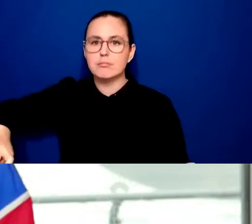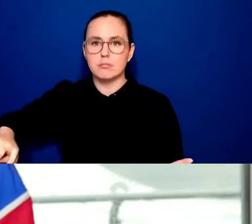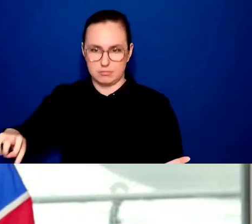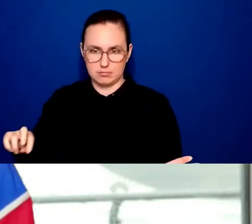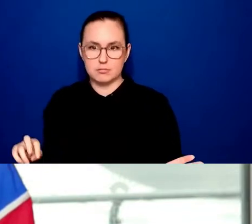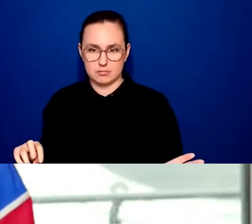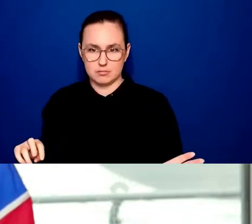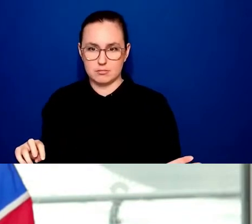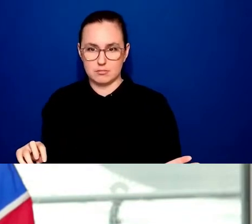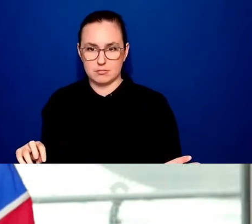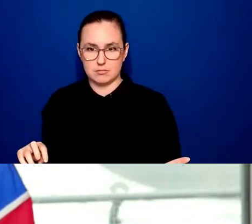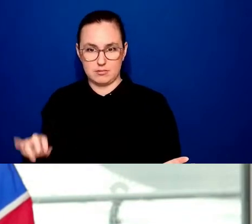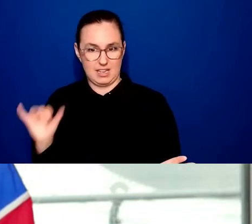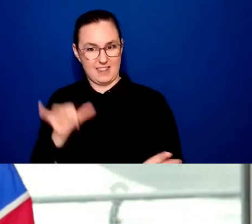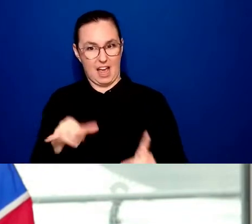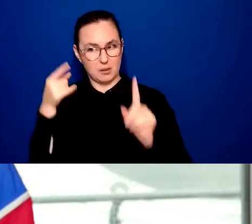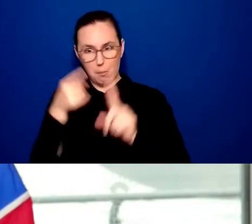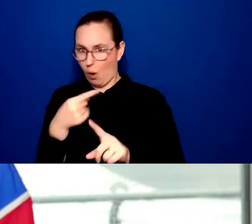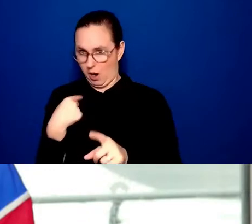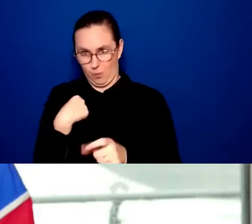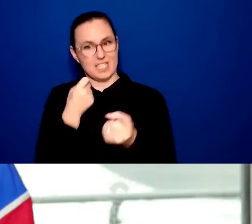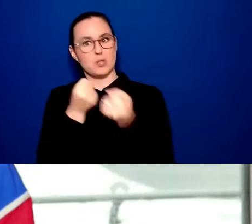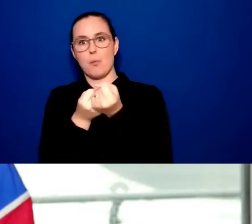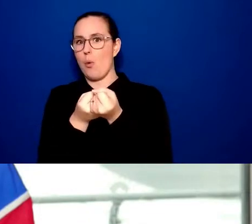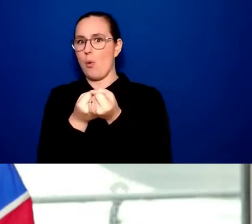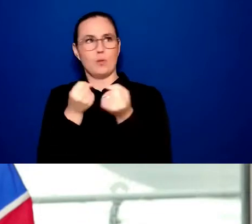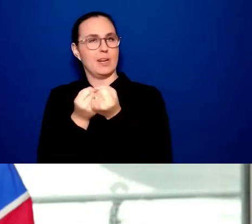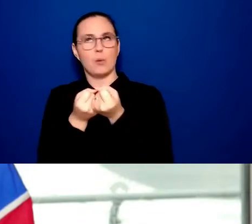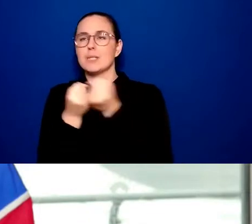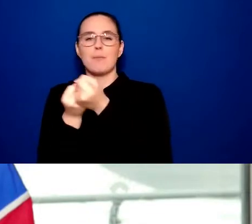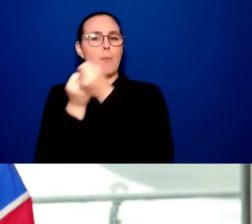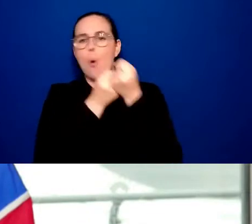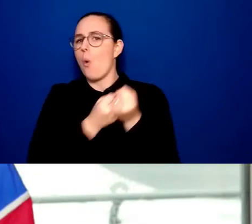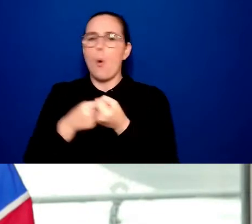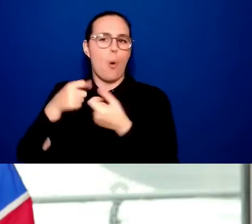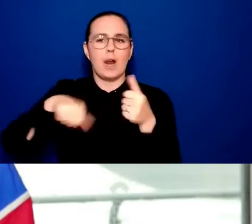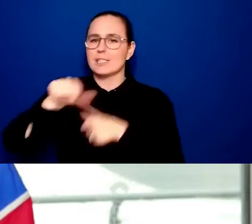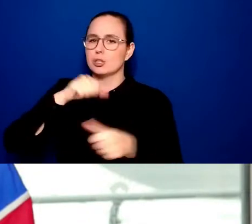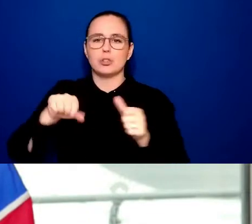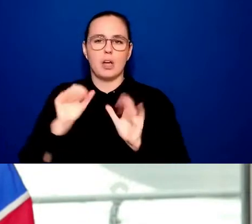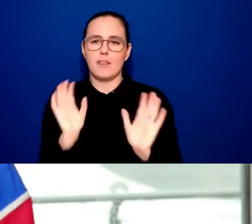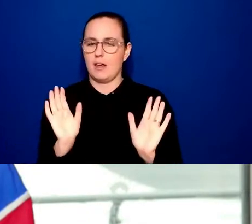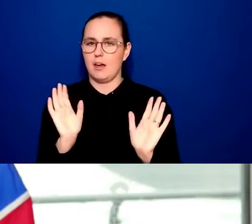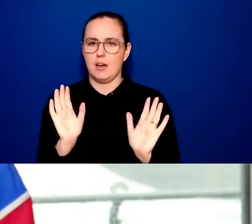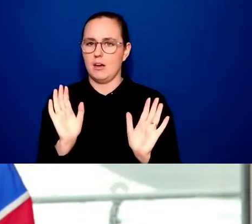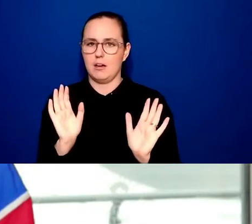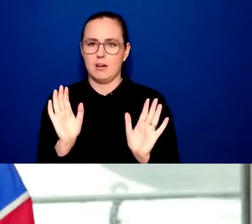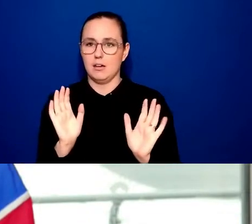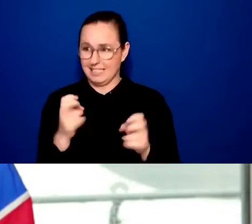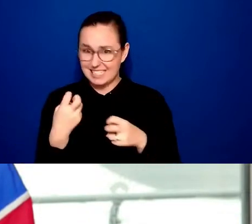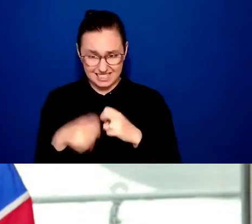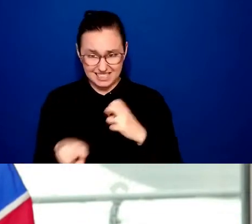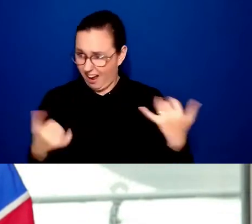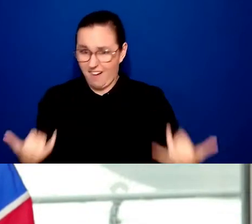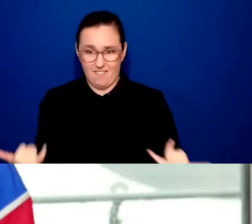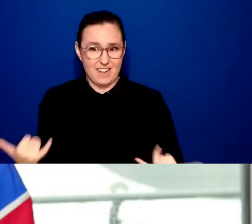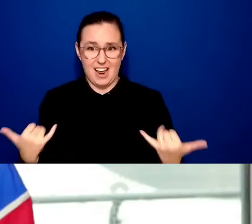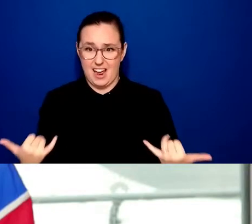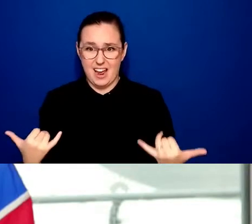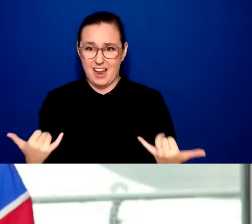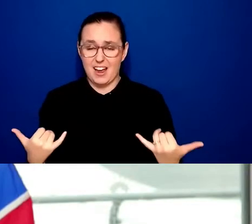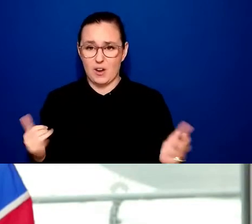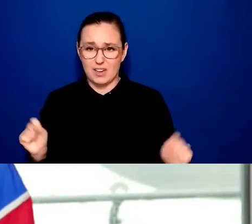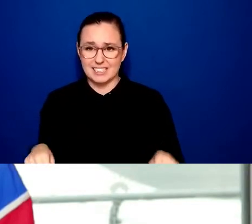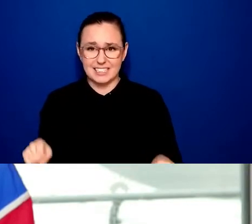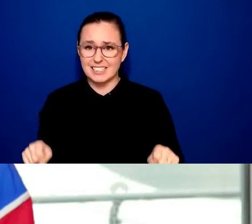should be, that we support one another in difficult times, just as the North supports people in Fraser Health when challenges were there,